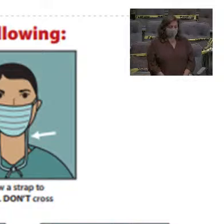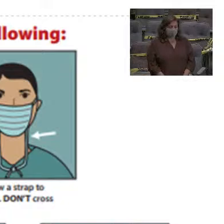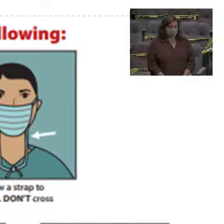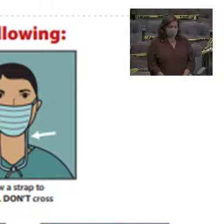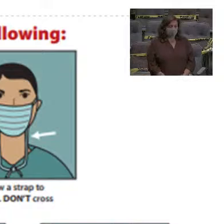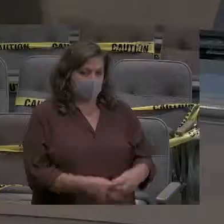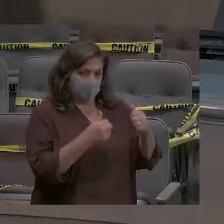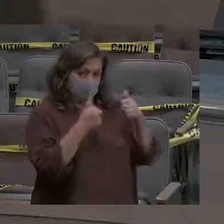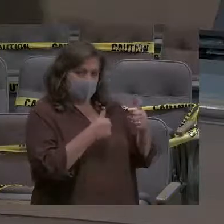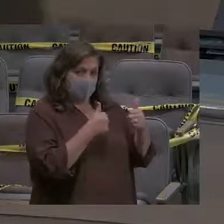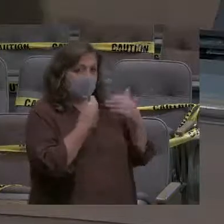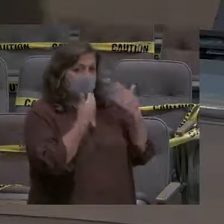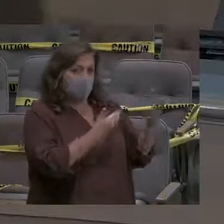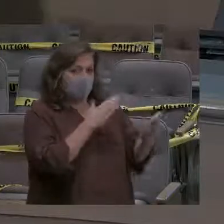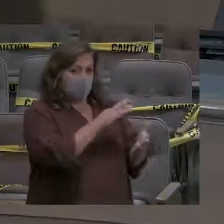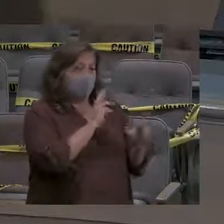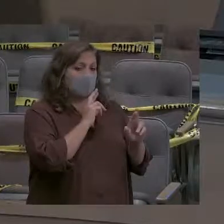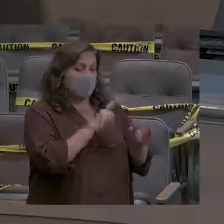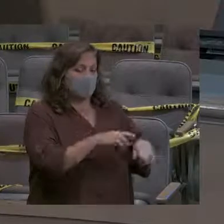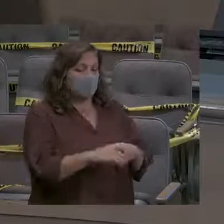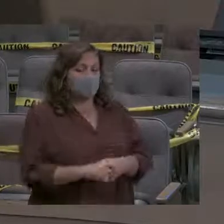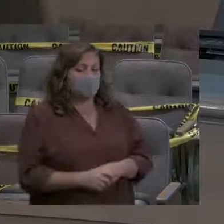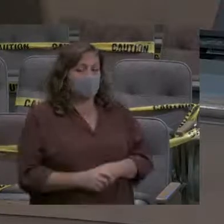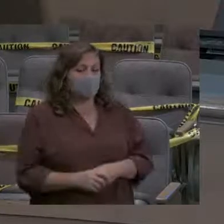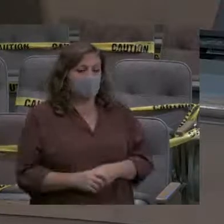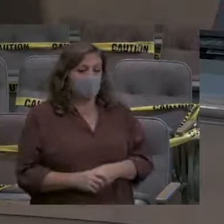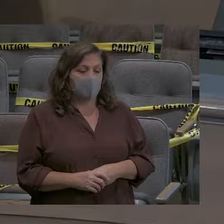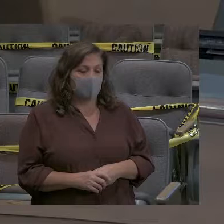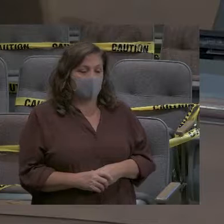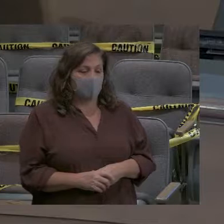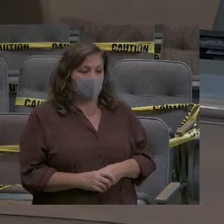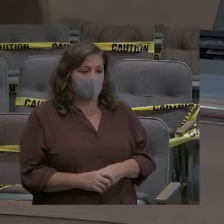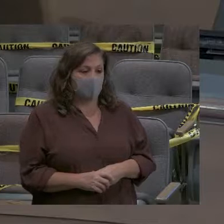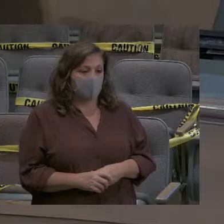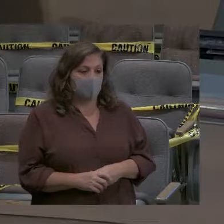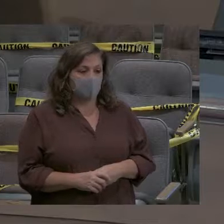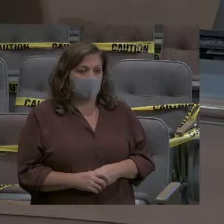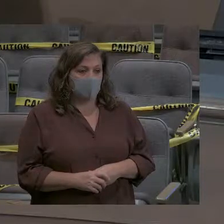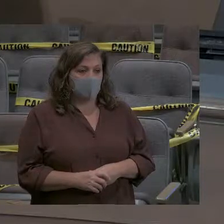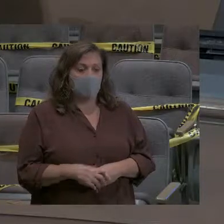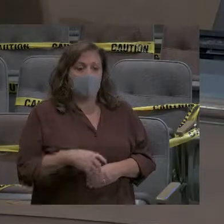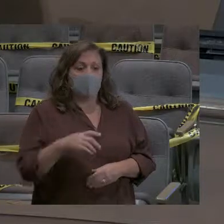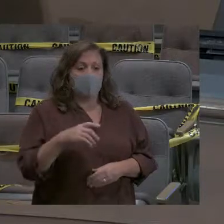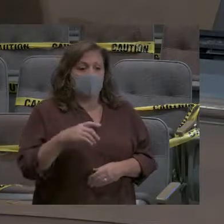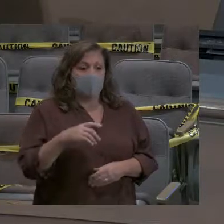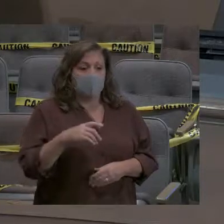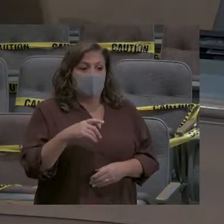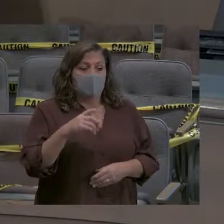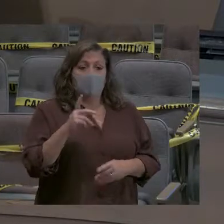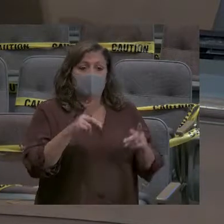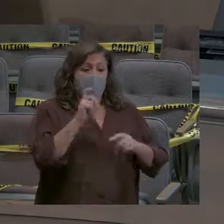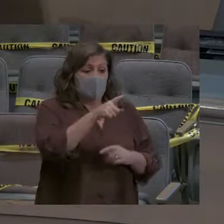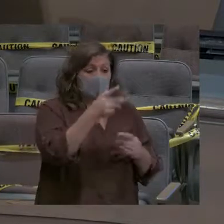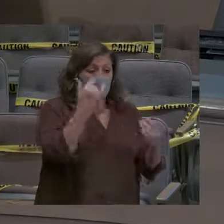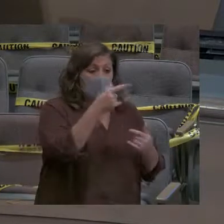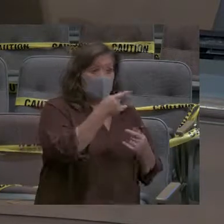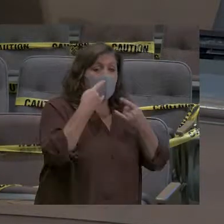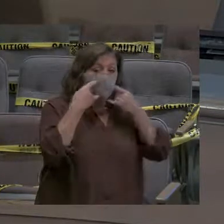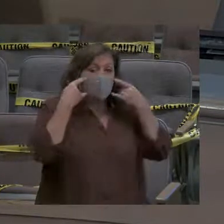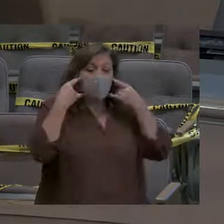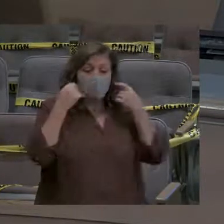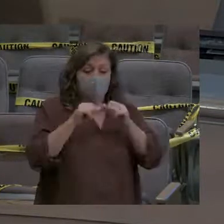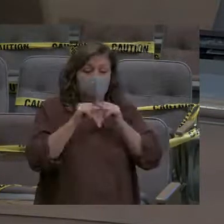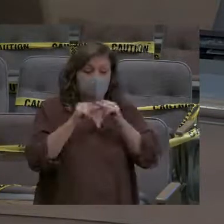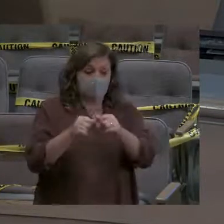Mr. Allen, thank you for your report. You mentioned mask wearing. I've been asked, why do I leave my mask on continuously